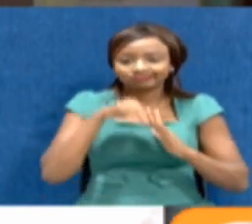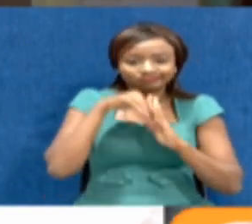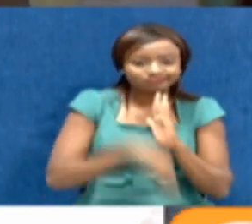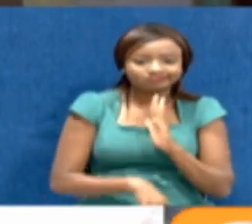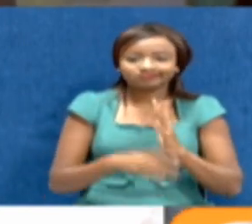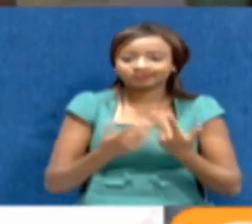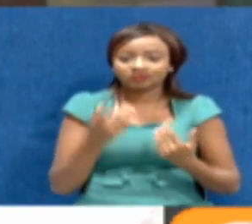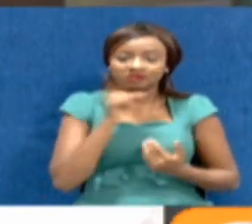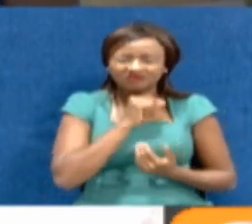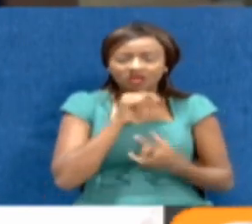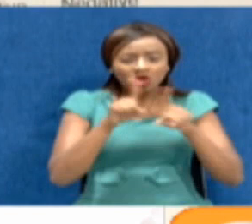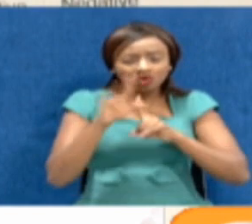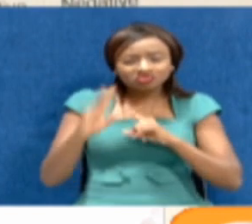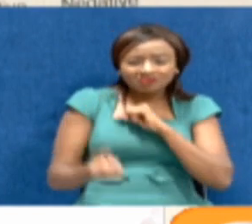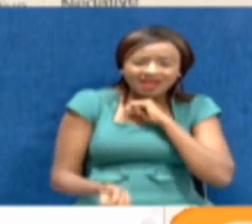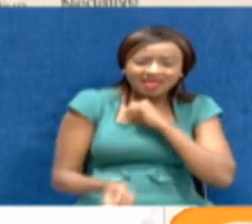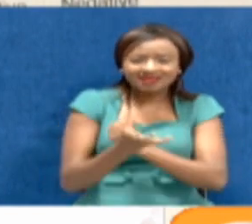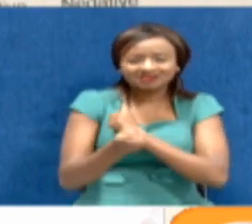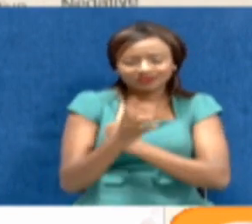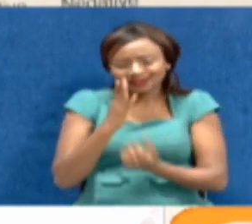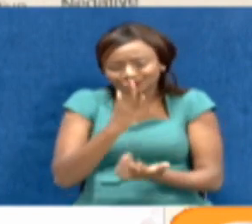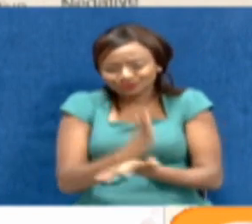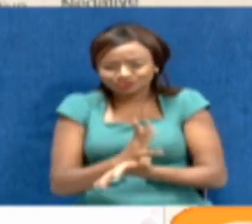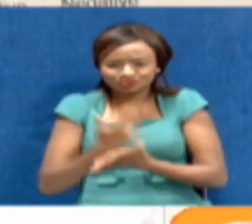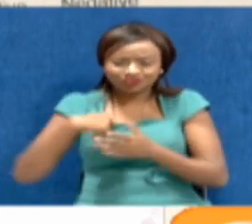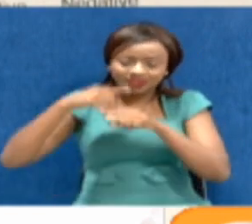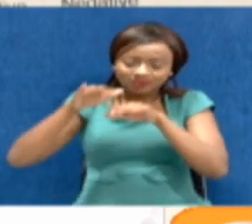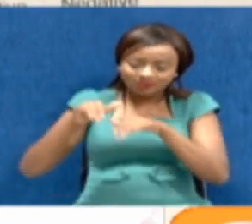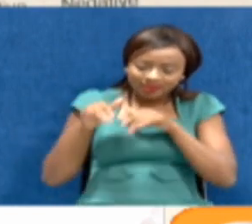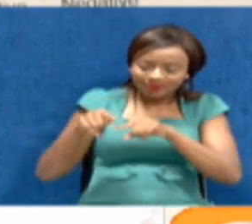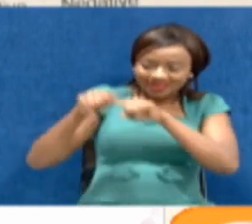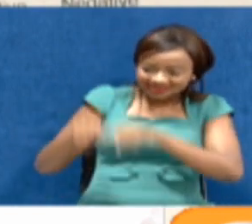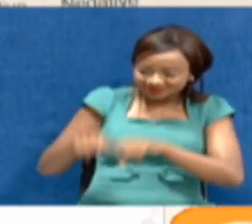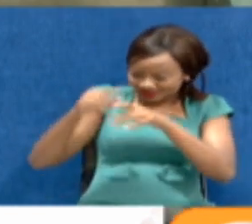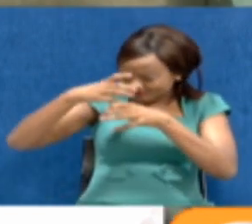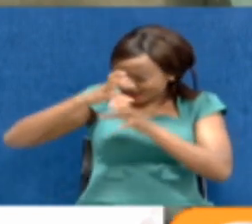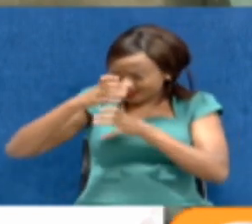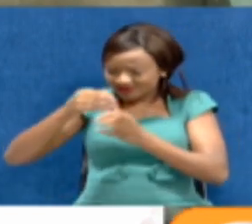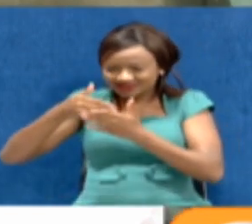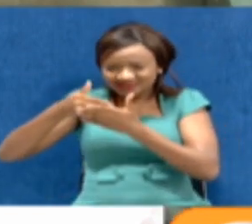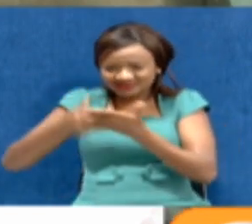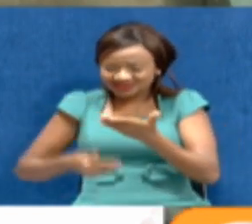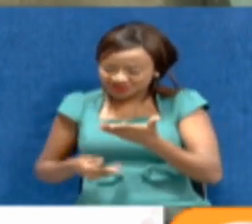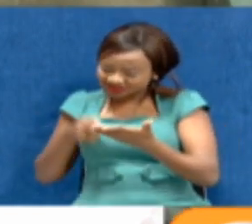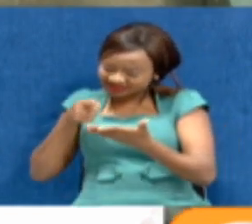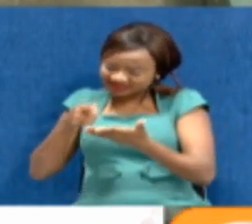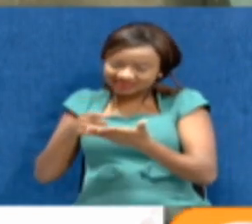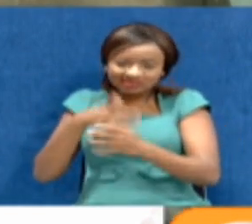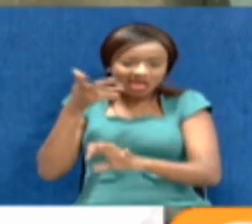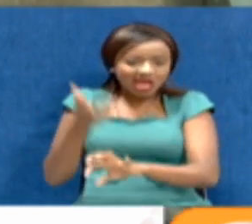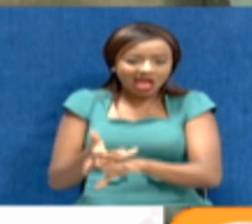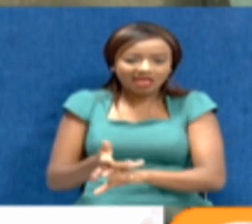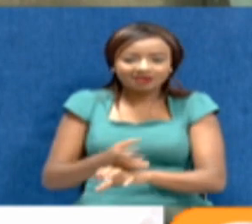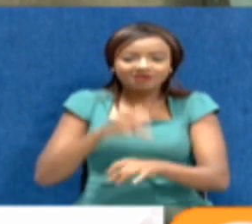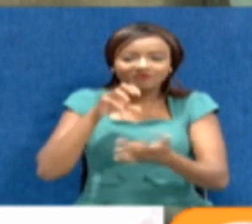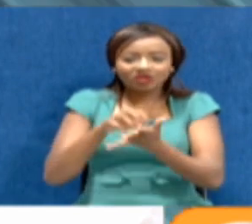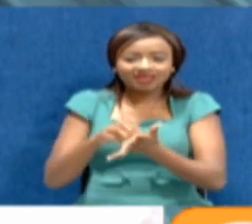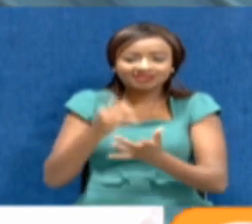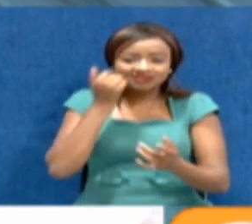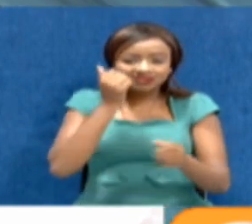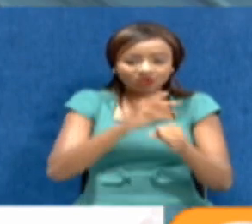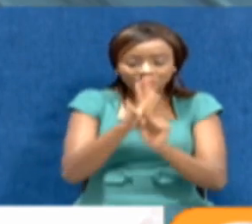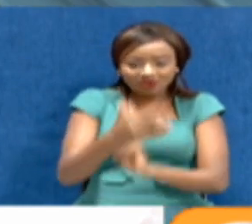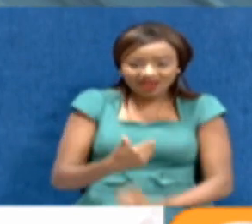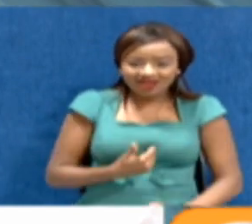ministry also talks about the delay in relaying laboratory results, something that has made it difficult for positive cases to